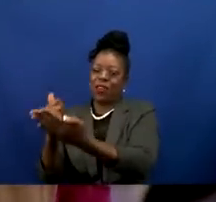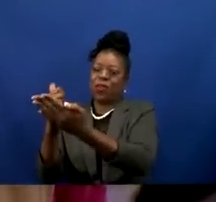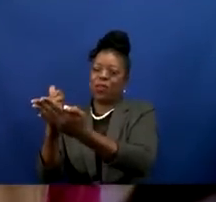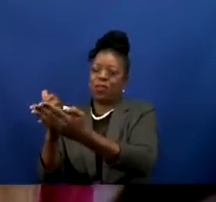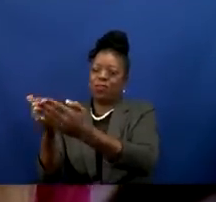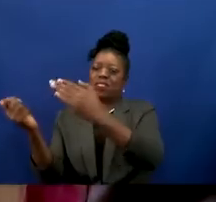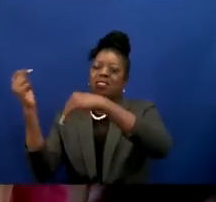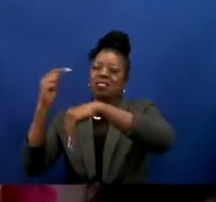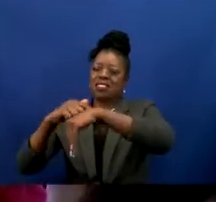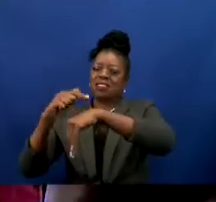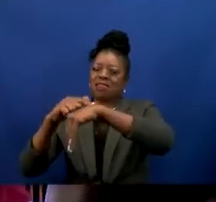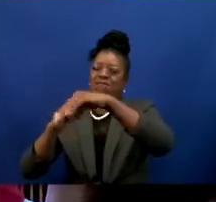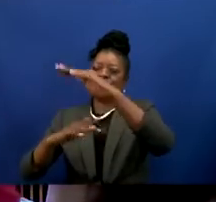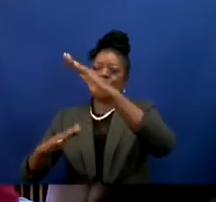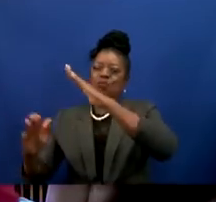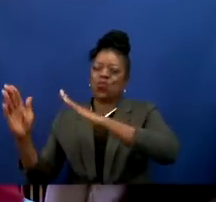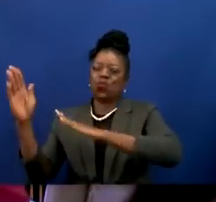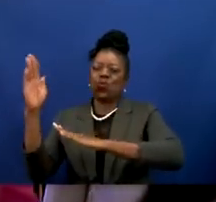of trouble.